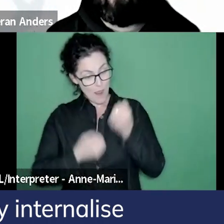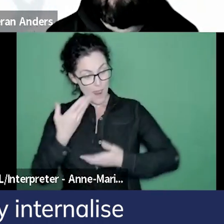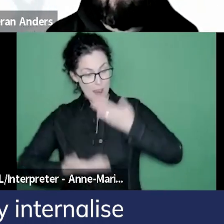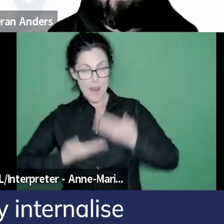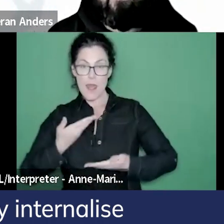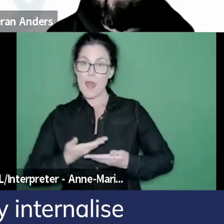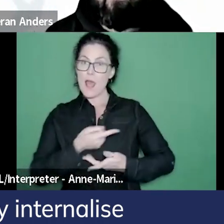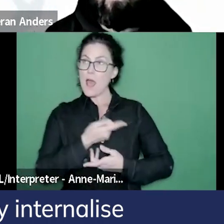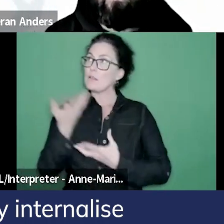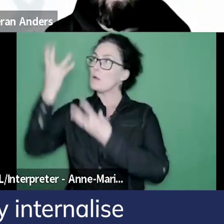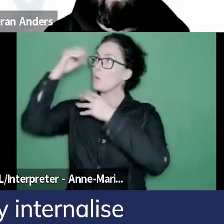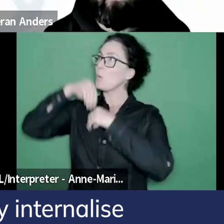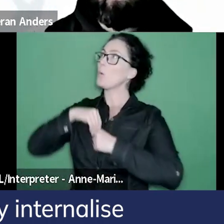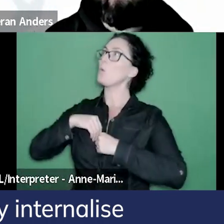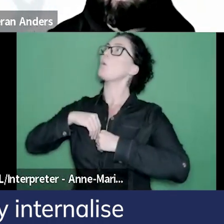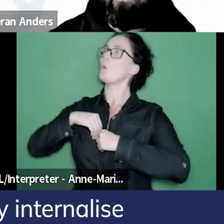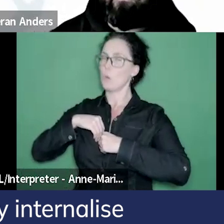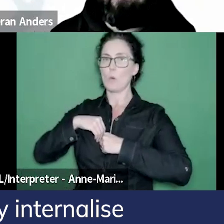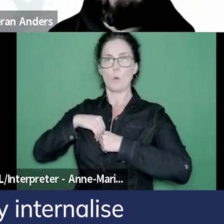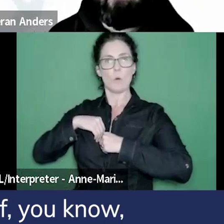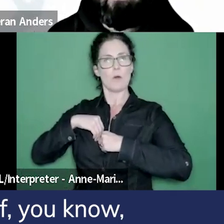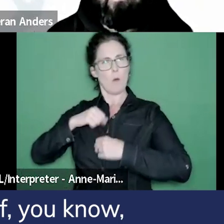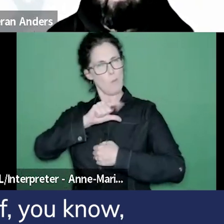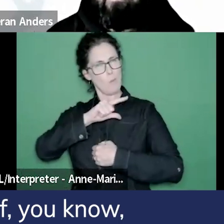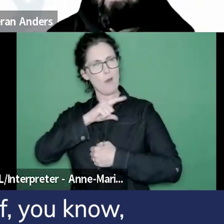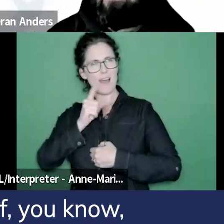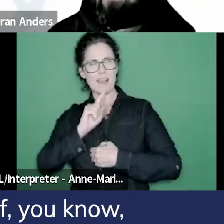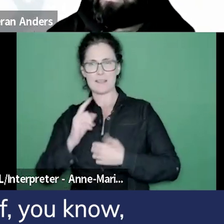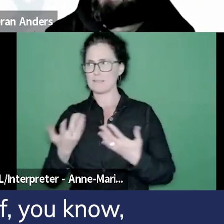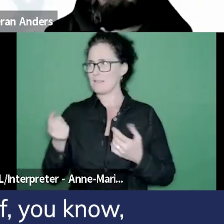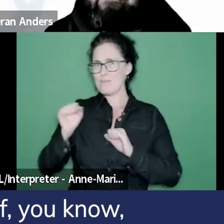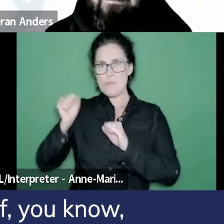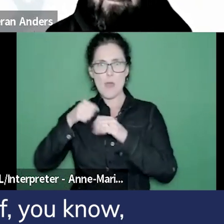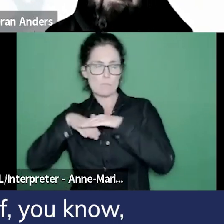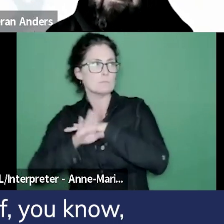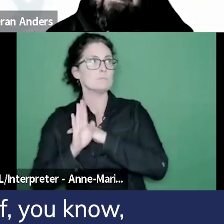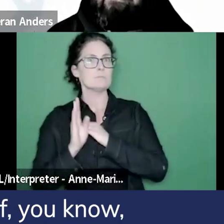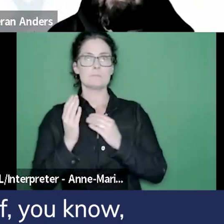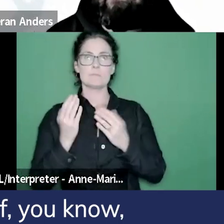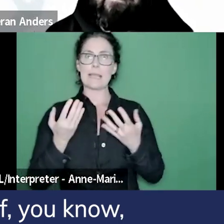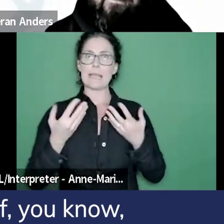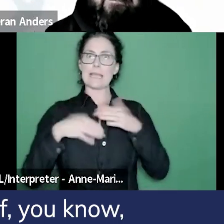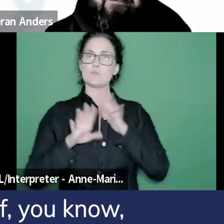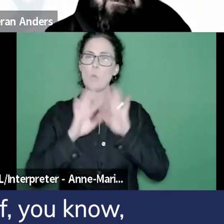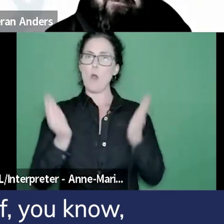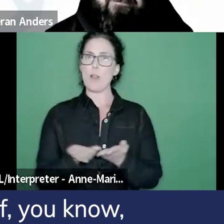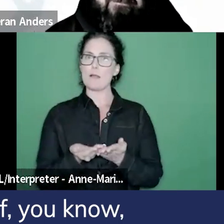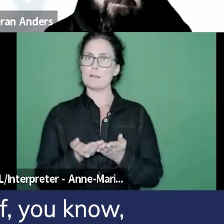they internalize about themselves, their entry into the world, and it shapes, I suppose, their feelings of